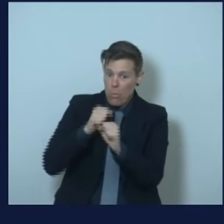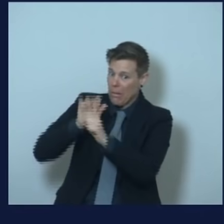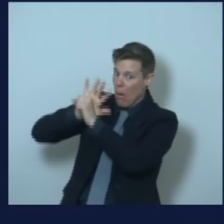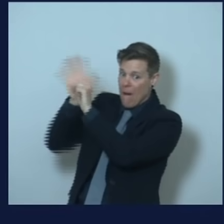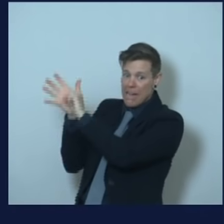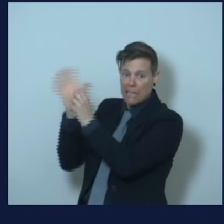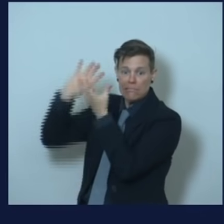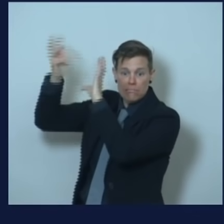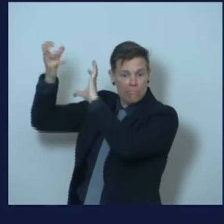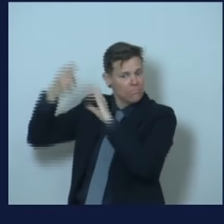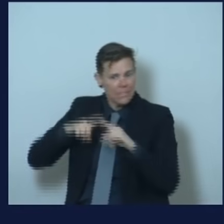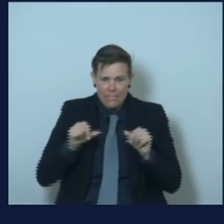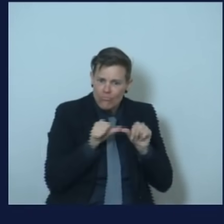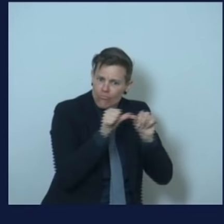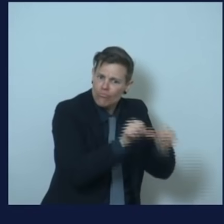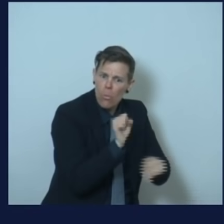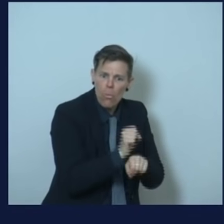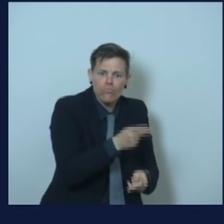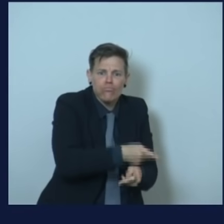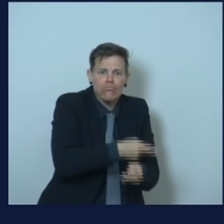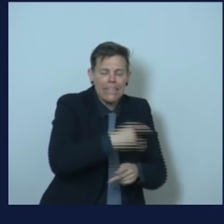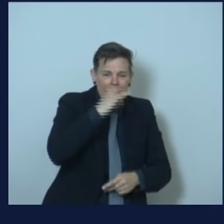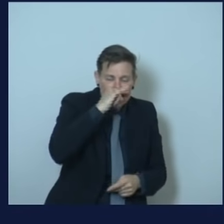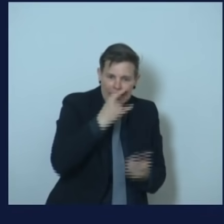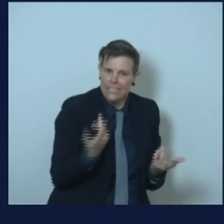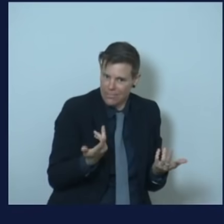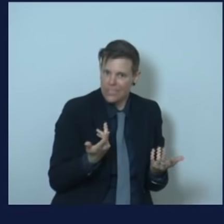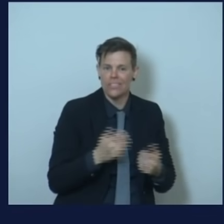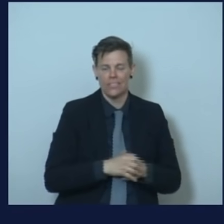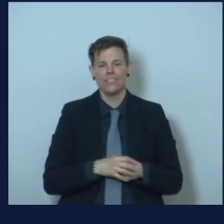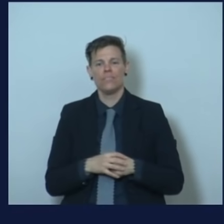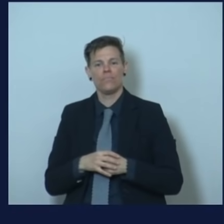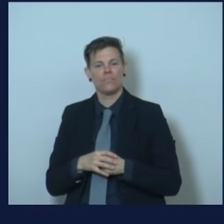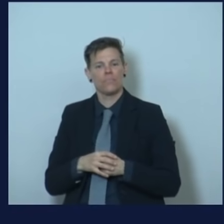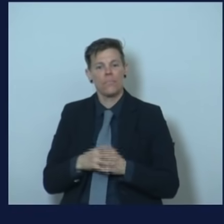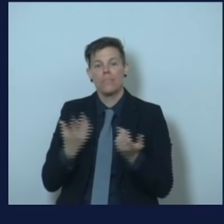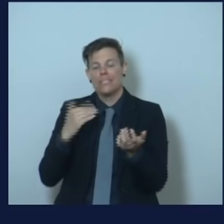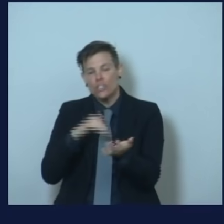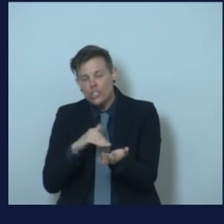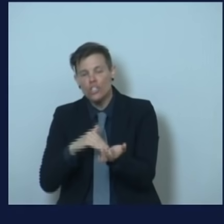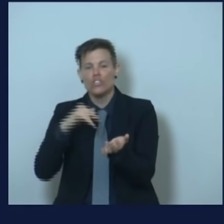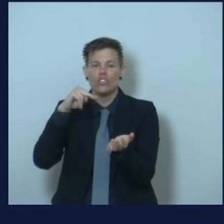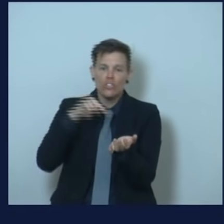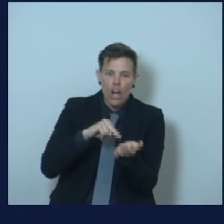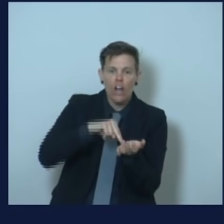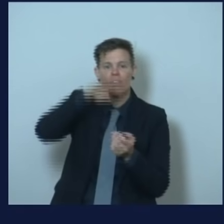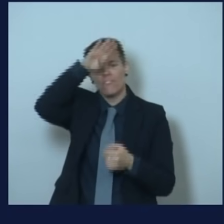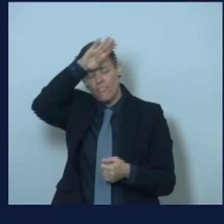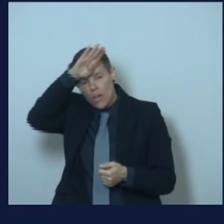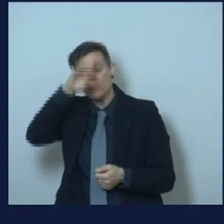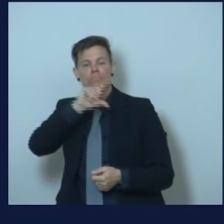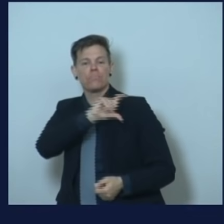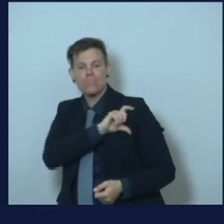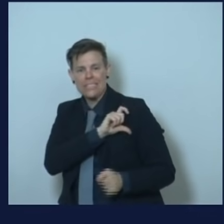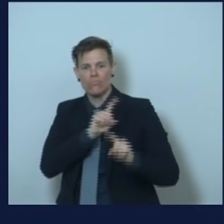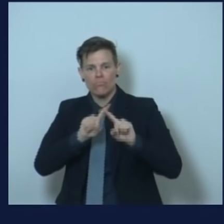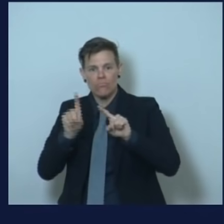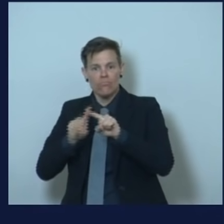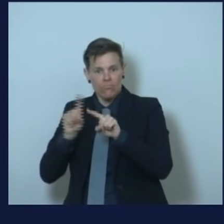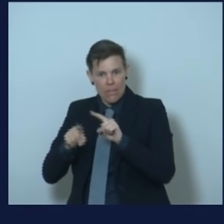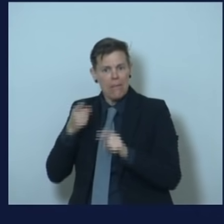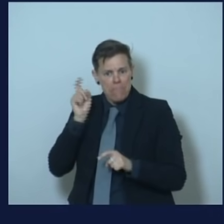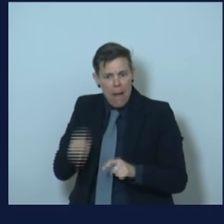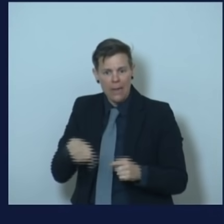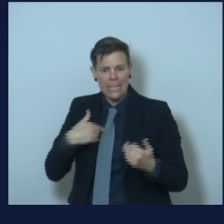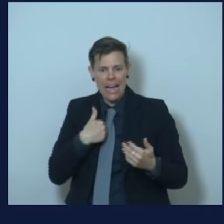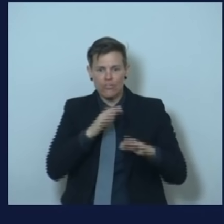healthcare workers and first responders and other workers in the essential workforce workspace have to have access to